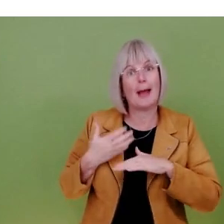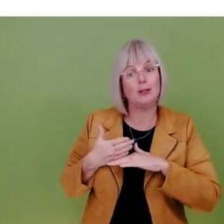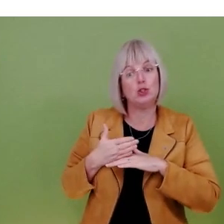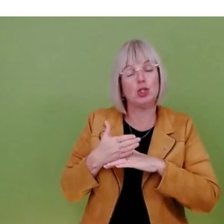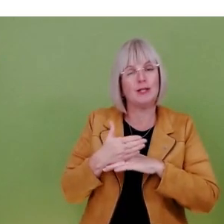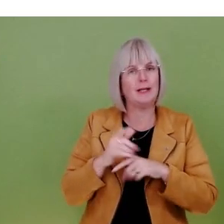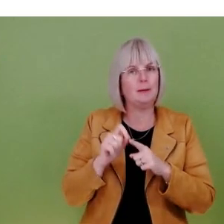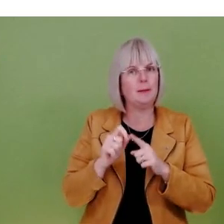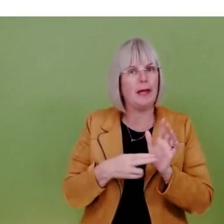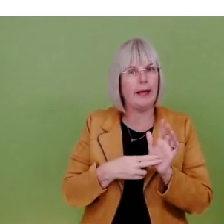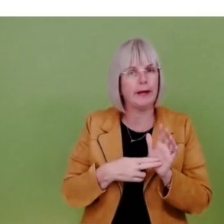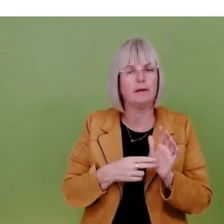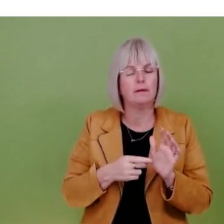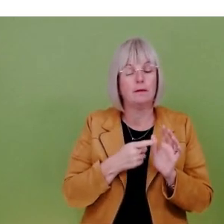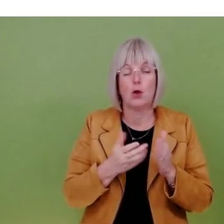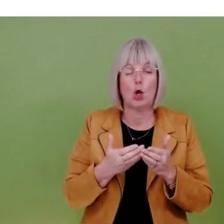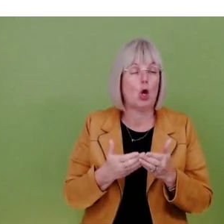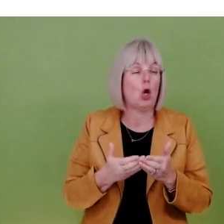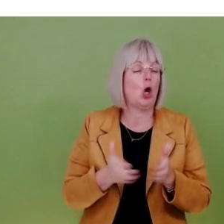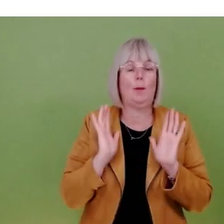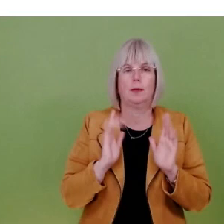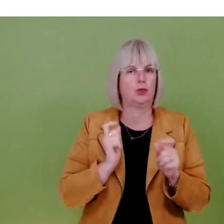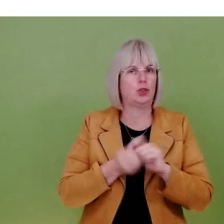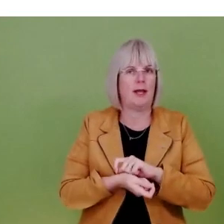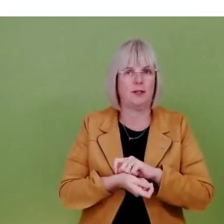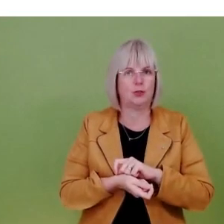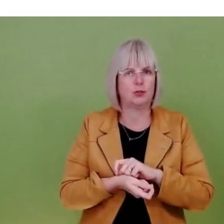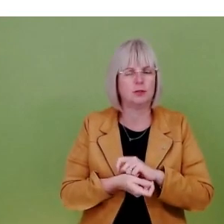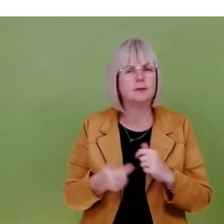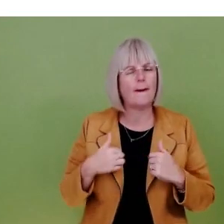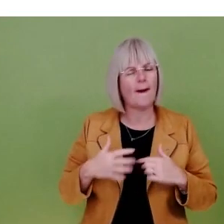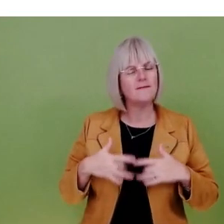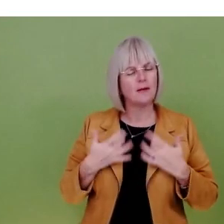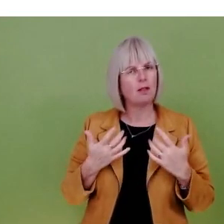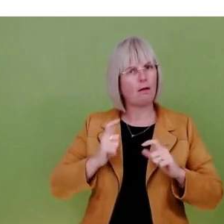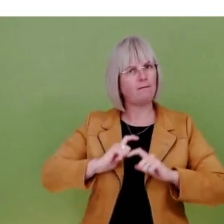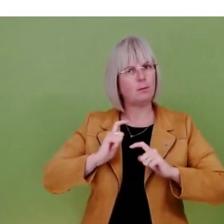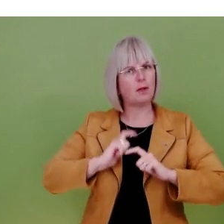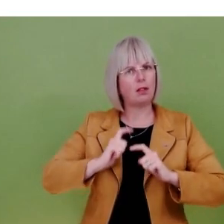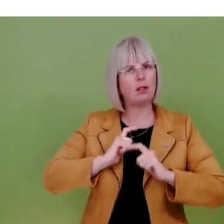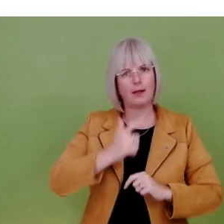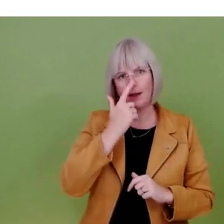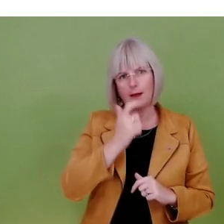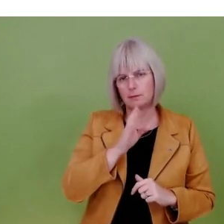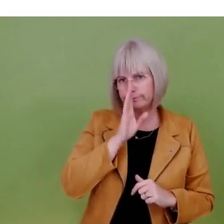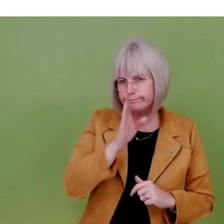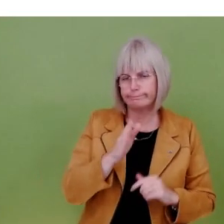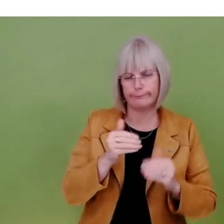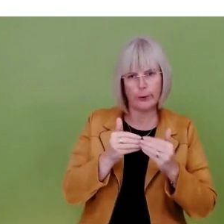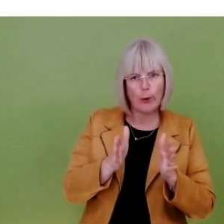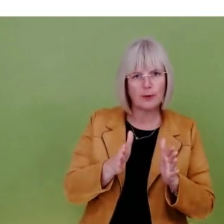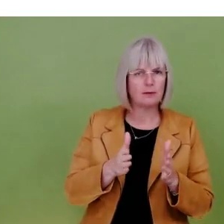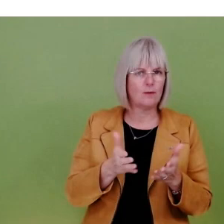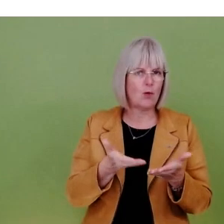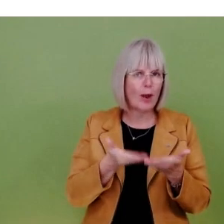is to change. I feel comfortable to be open and direct in relation to issues around equality, diversity and inclusion,